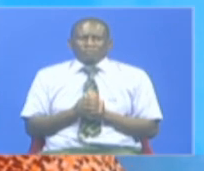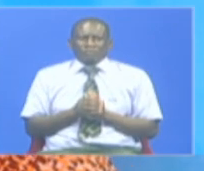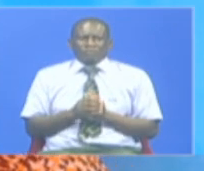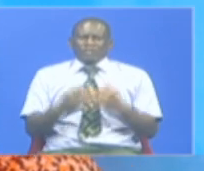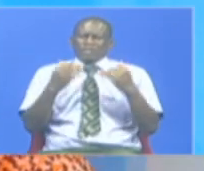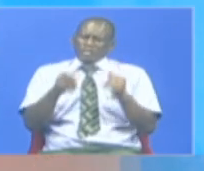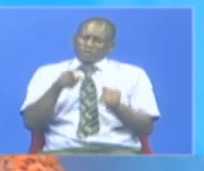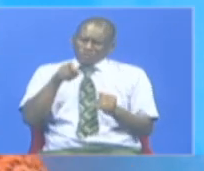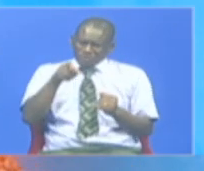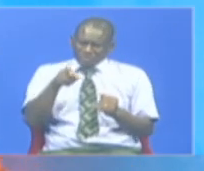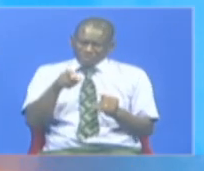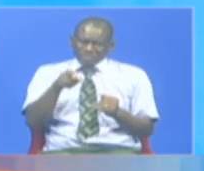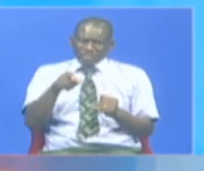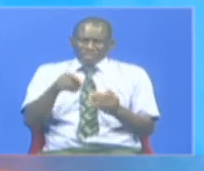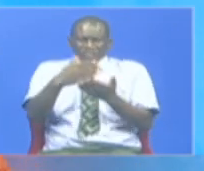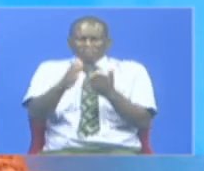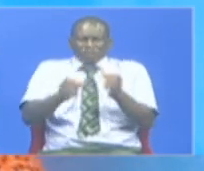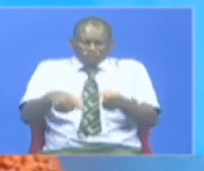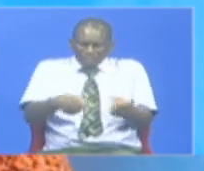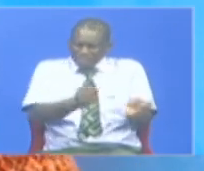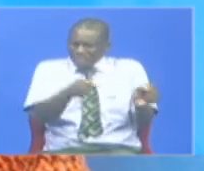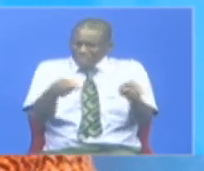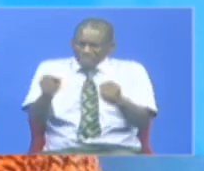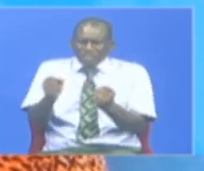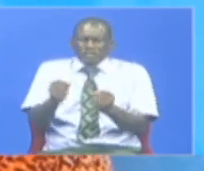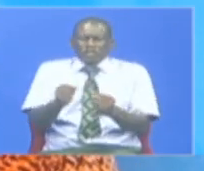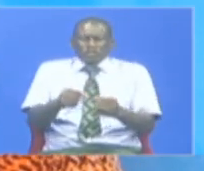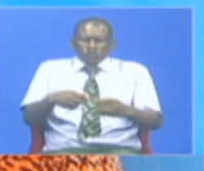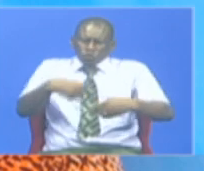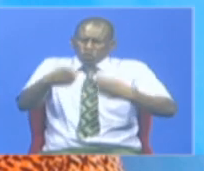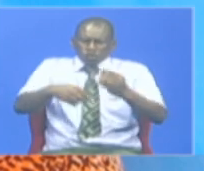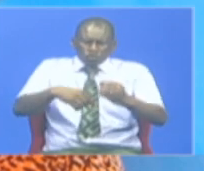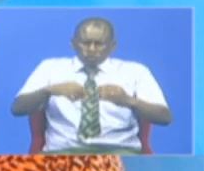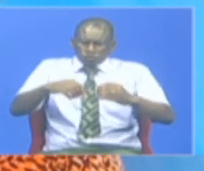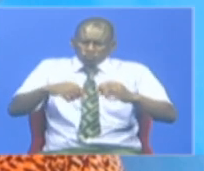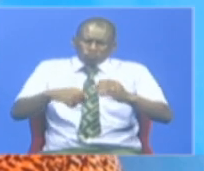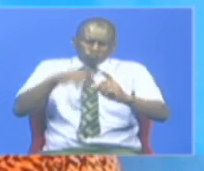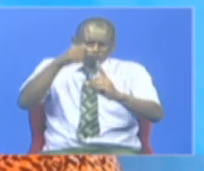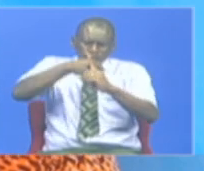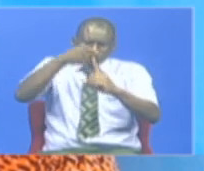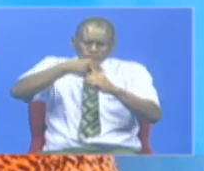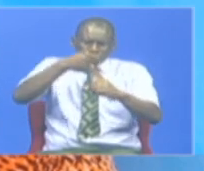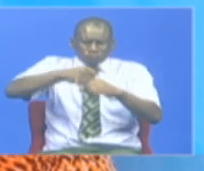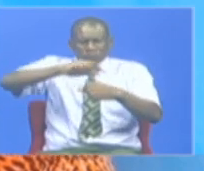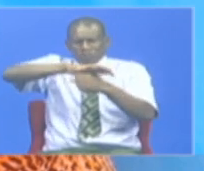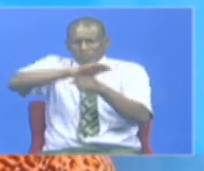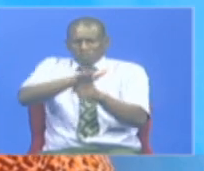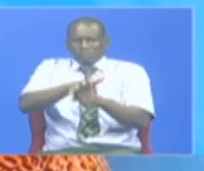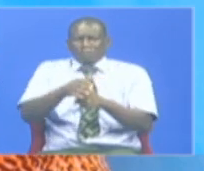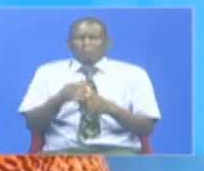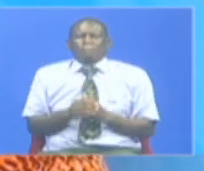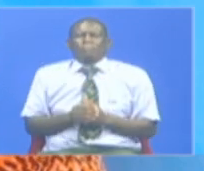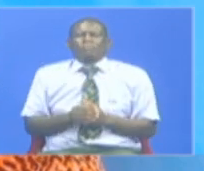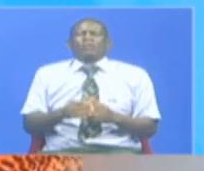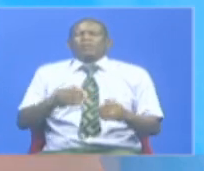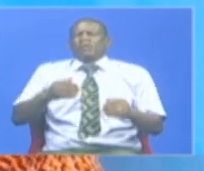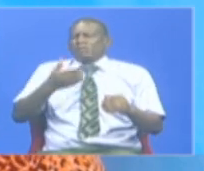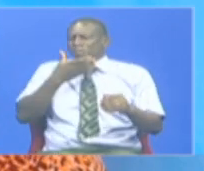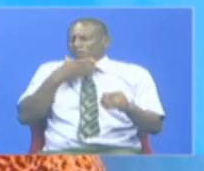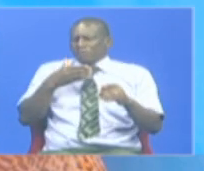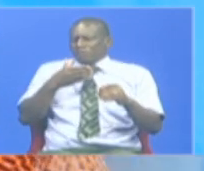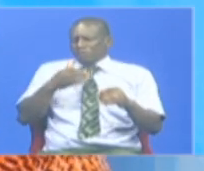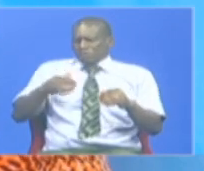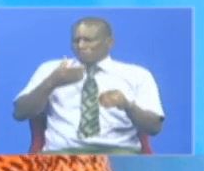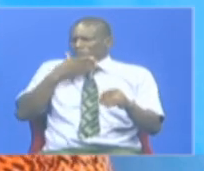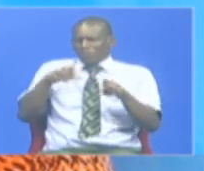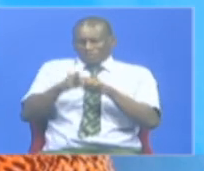This is part of our strategy to intensify the war against COVID-19. Ladies and gentlemen,